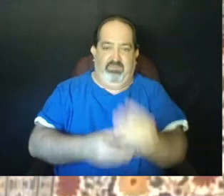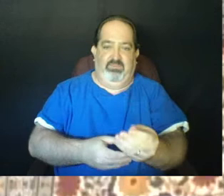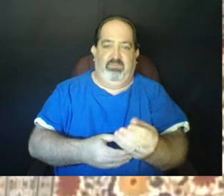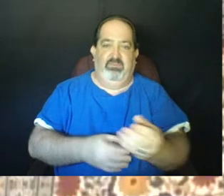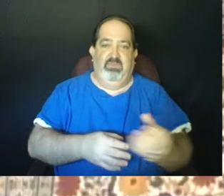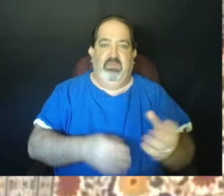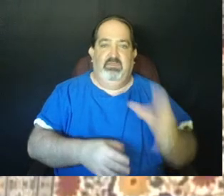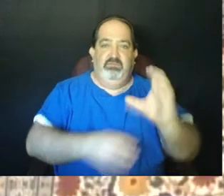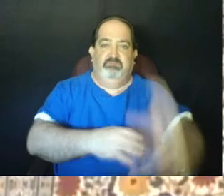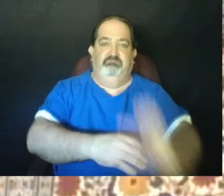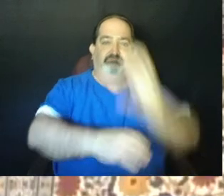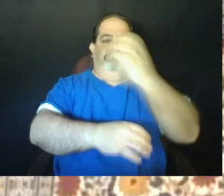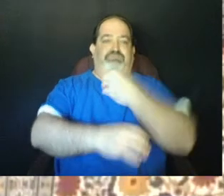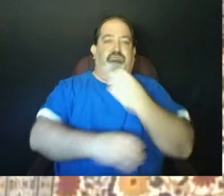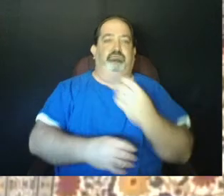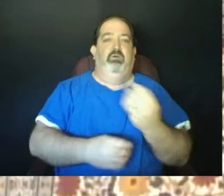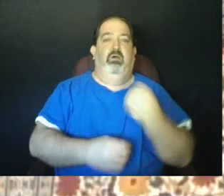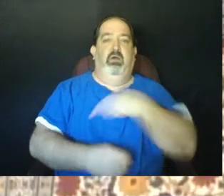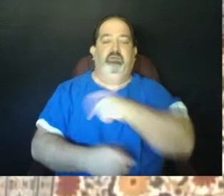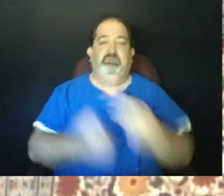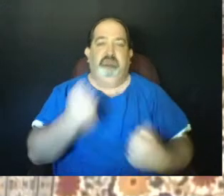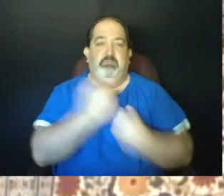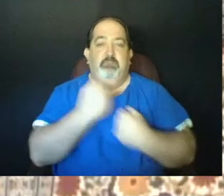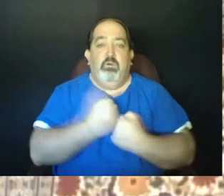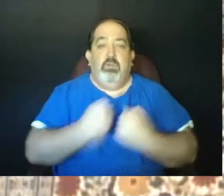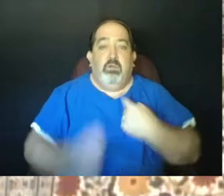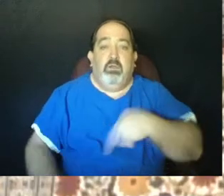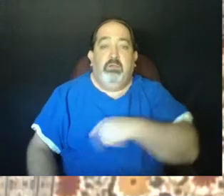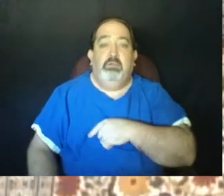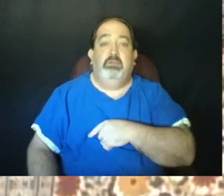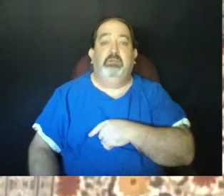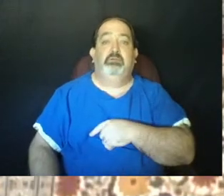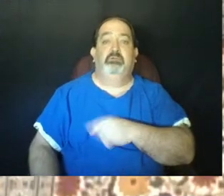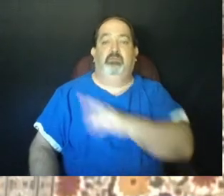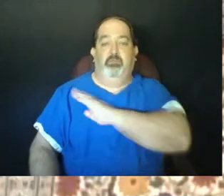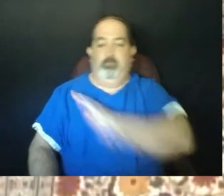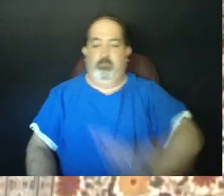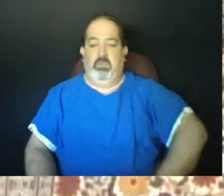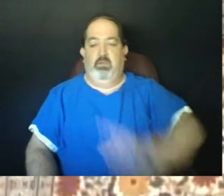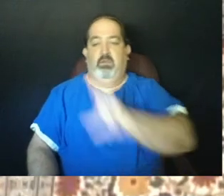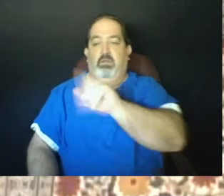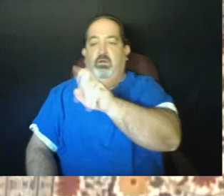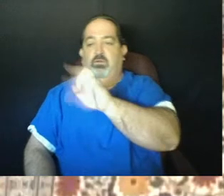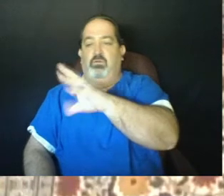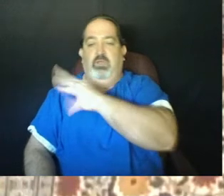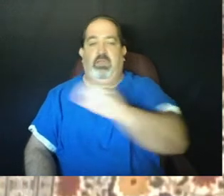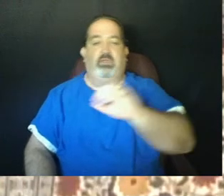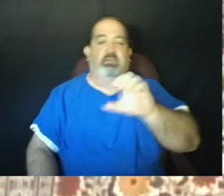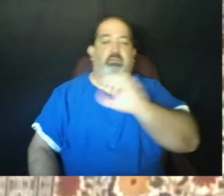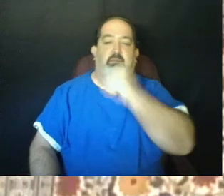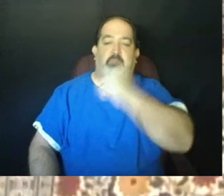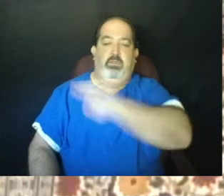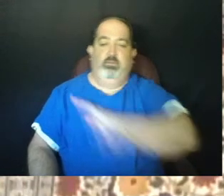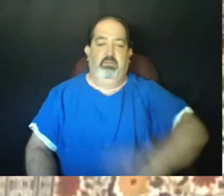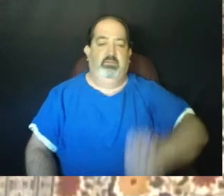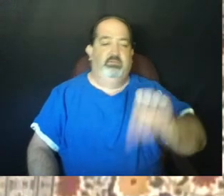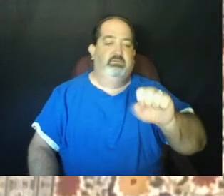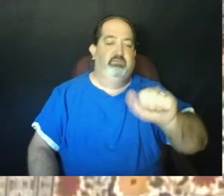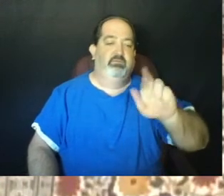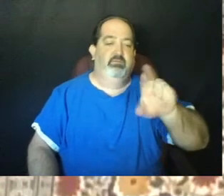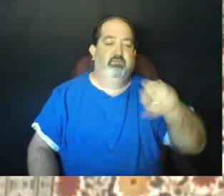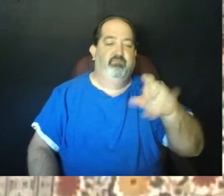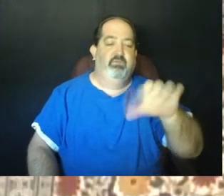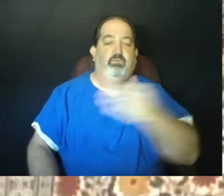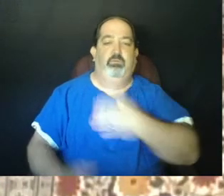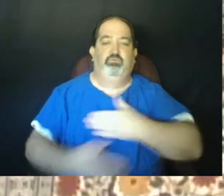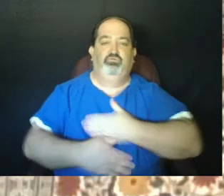us and for the support and trust of Baron Connor and Baroness Serafina. We have enjoyed so much being